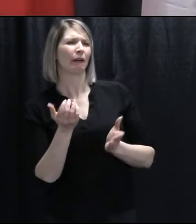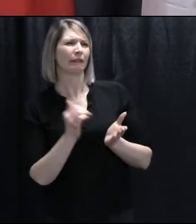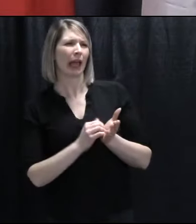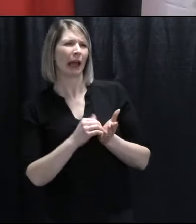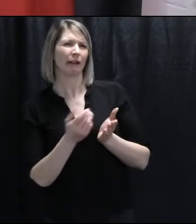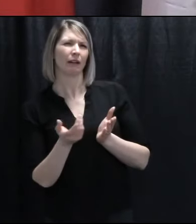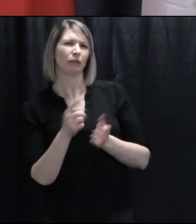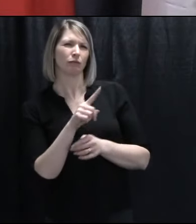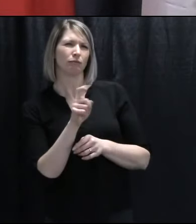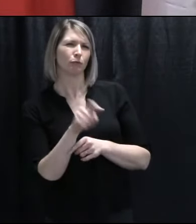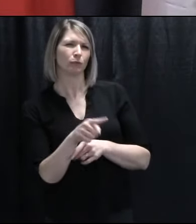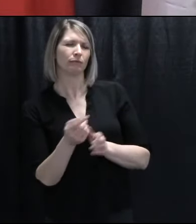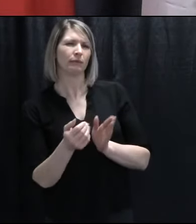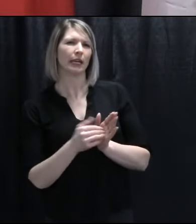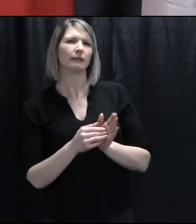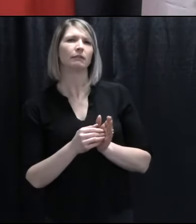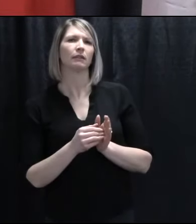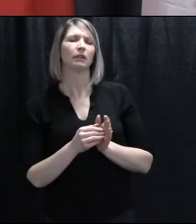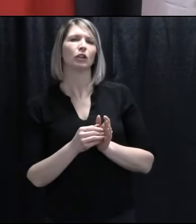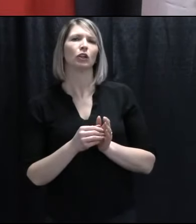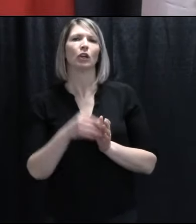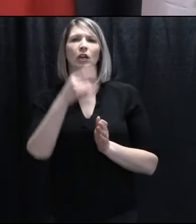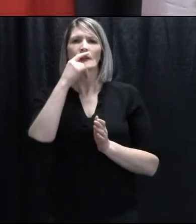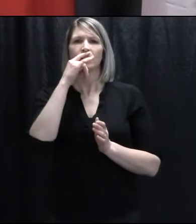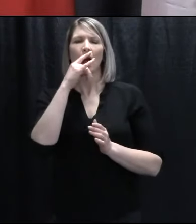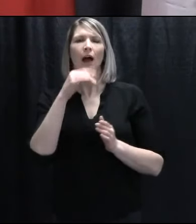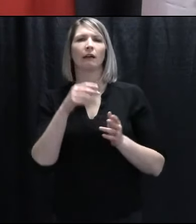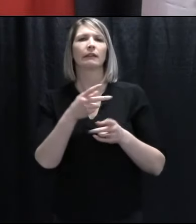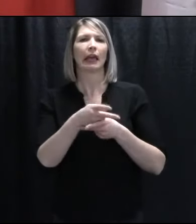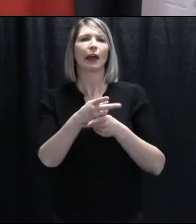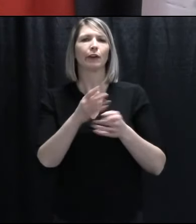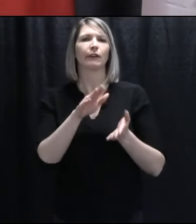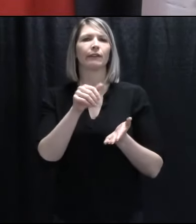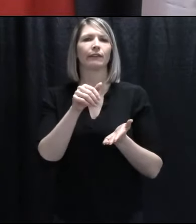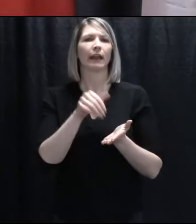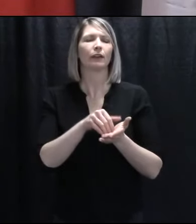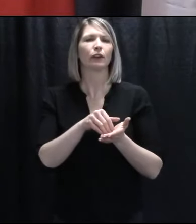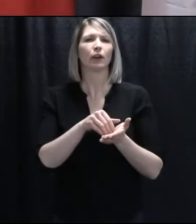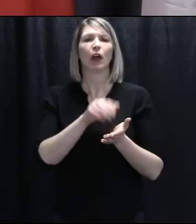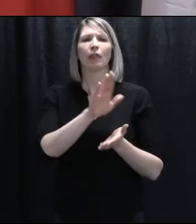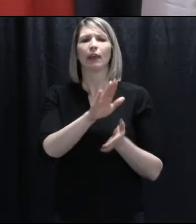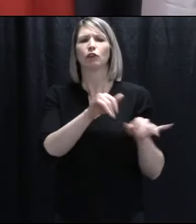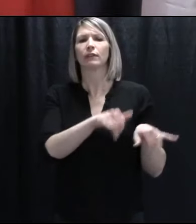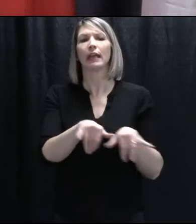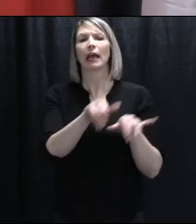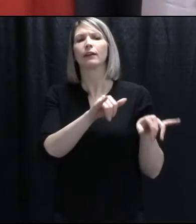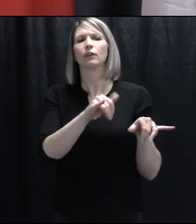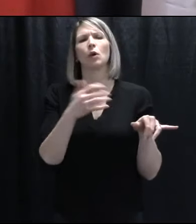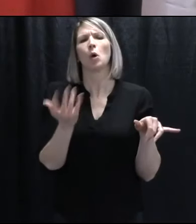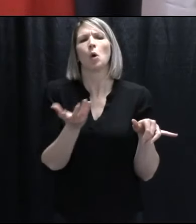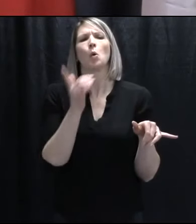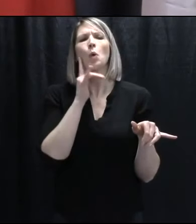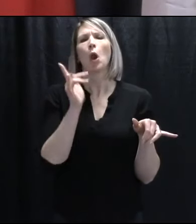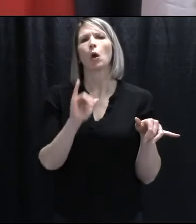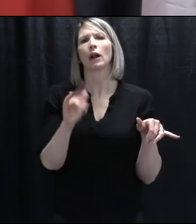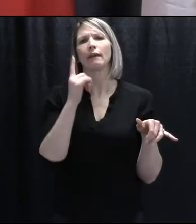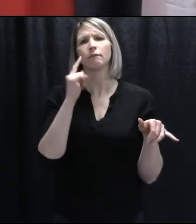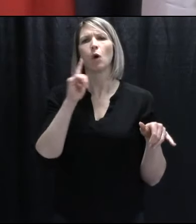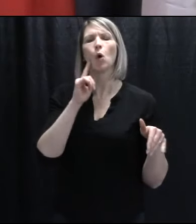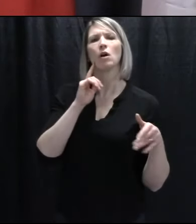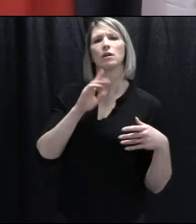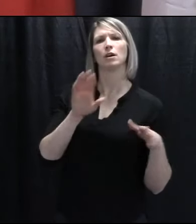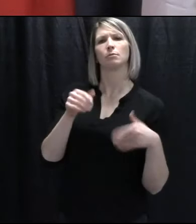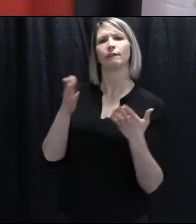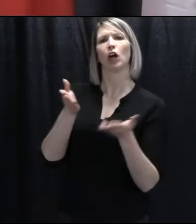specific measures are the child care centers opening for essential workers going to be taking? Yeah, so we're working now on a number of different scenarios. So